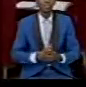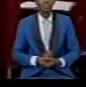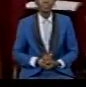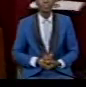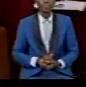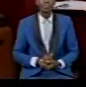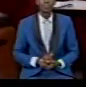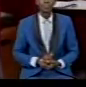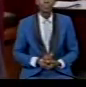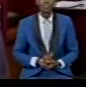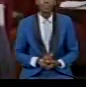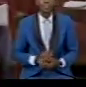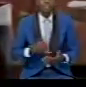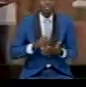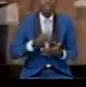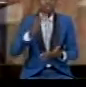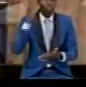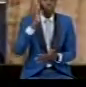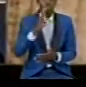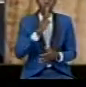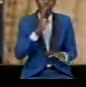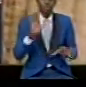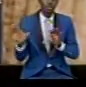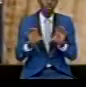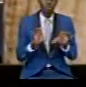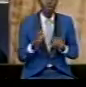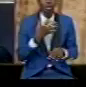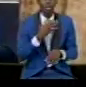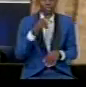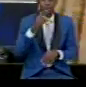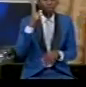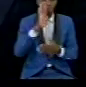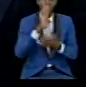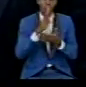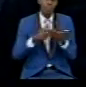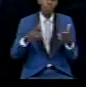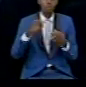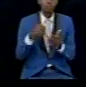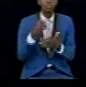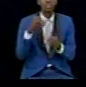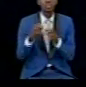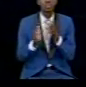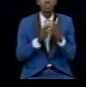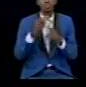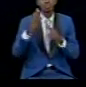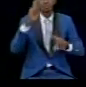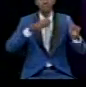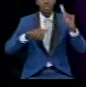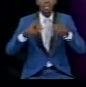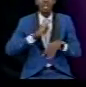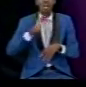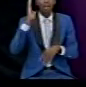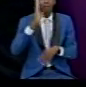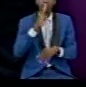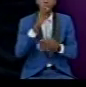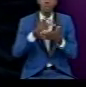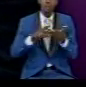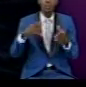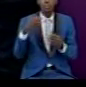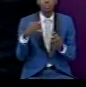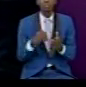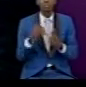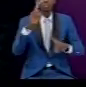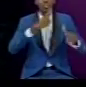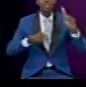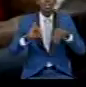amen. Amen. It will be done, and you'll be part of it. I will be part of it. I